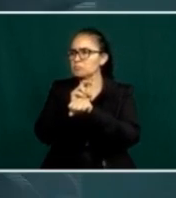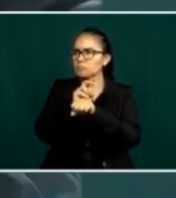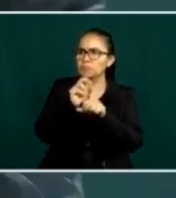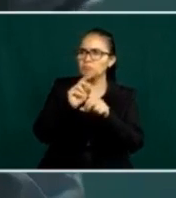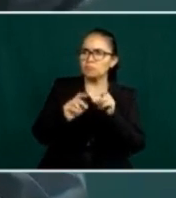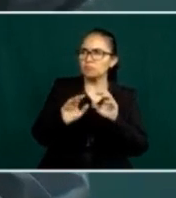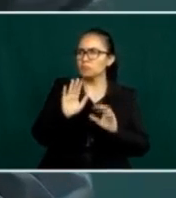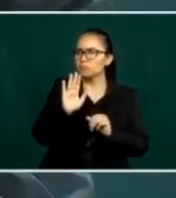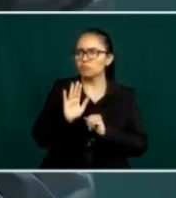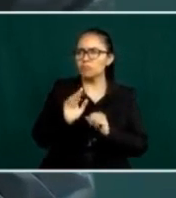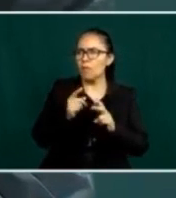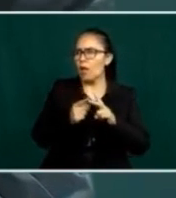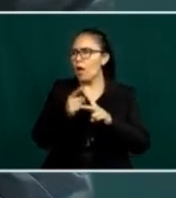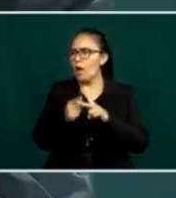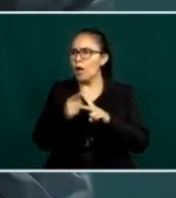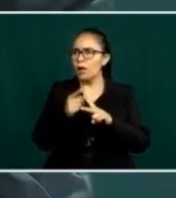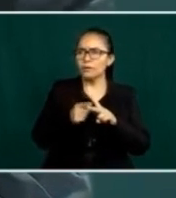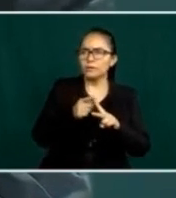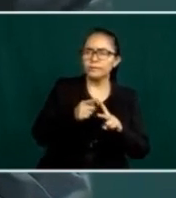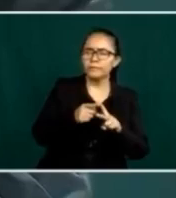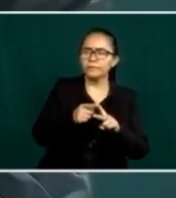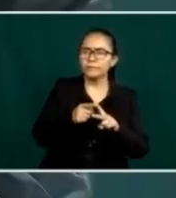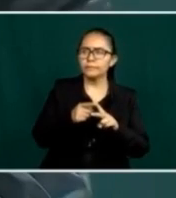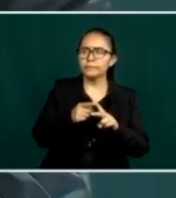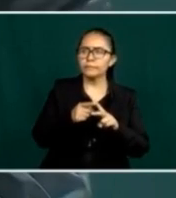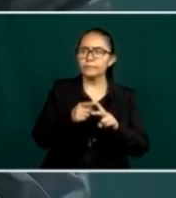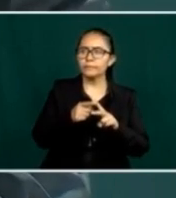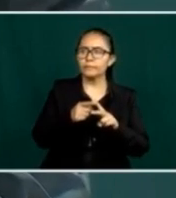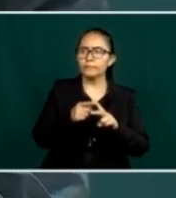prognostication for 40 years.